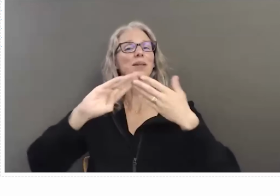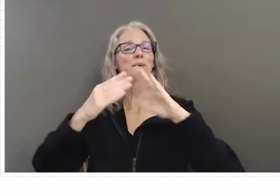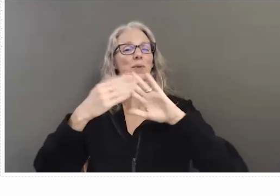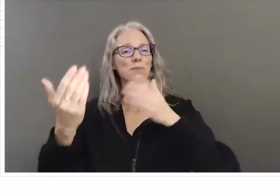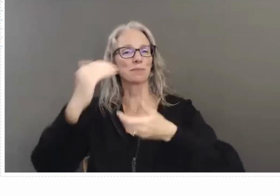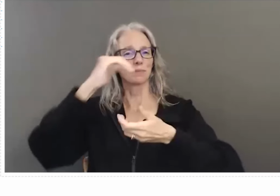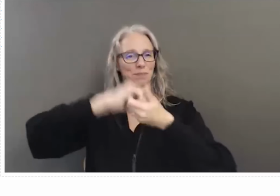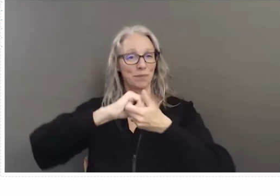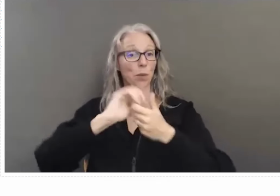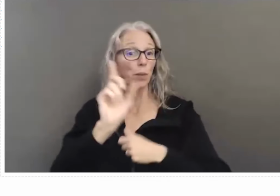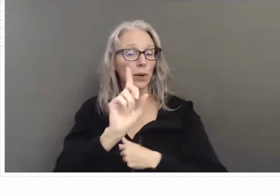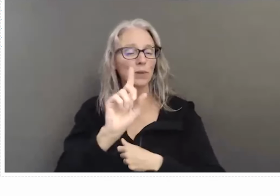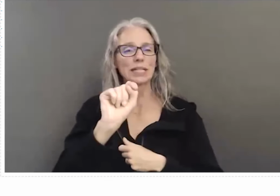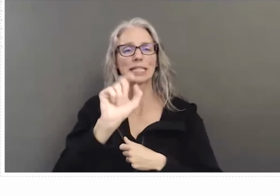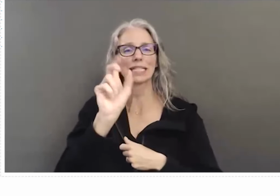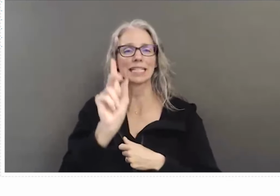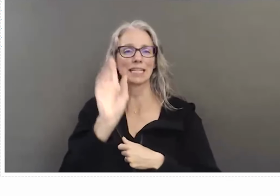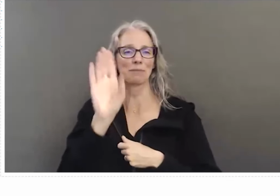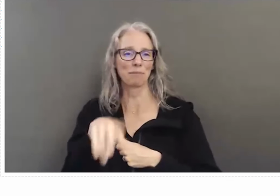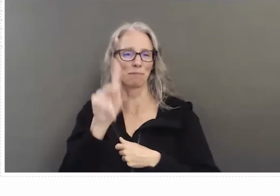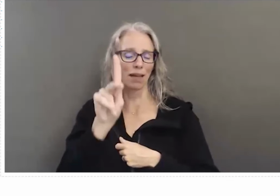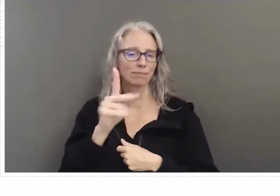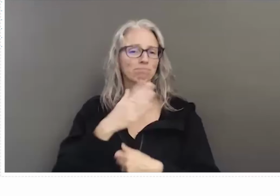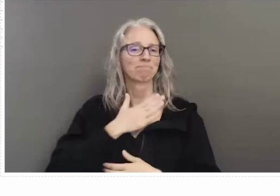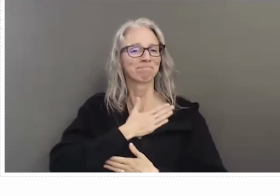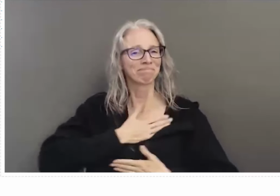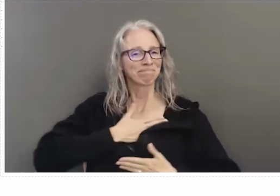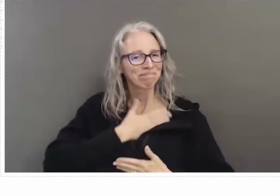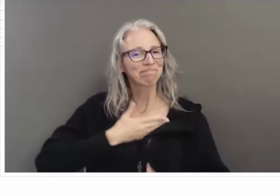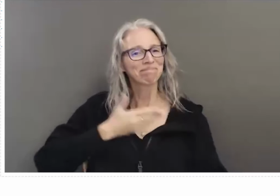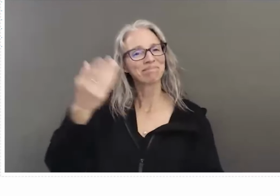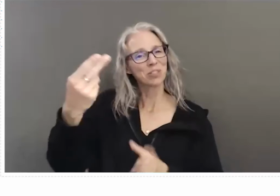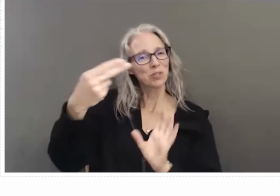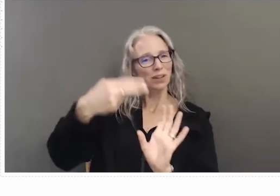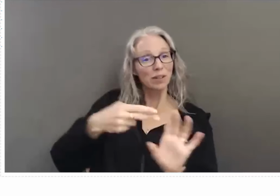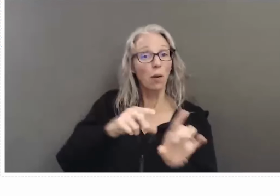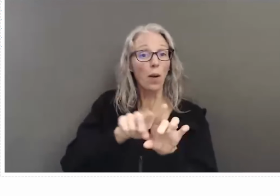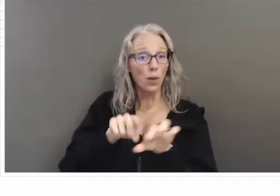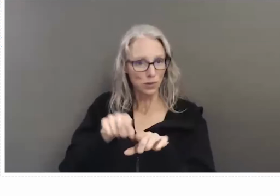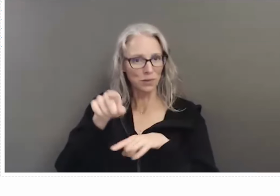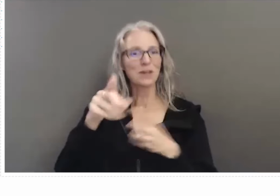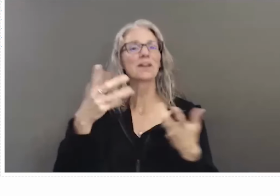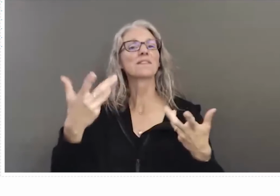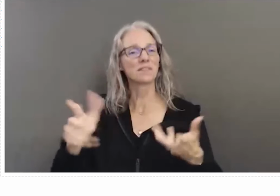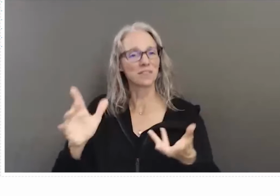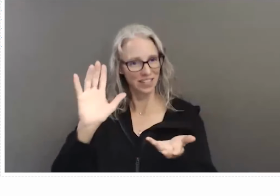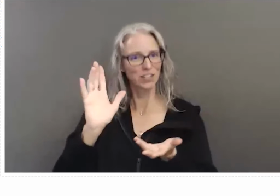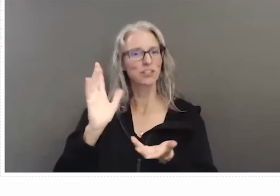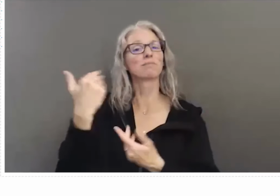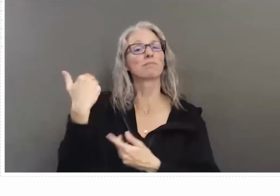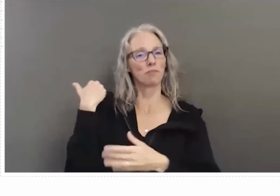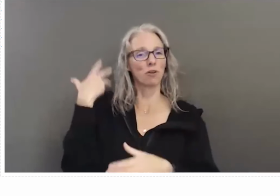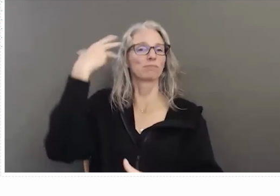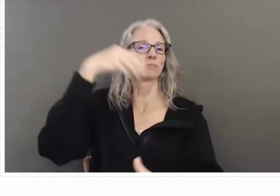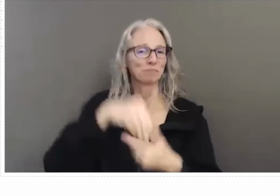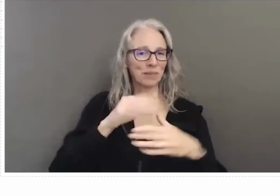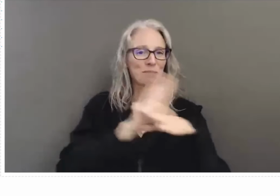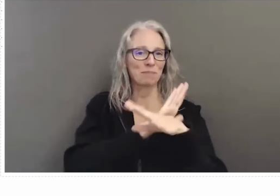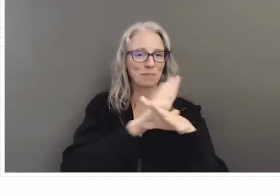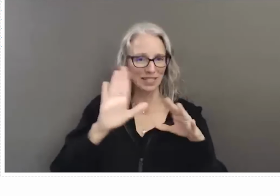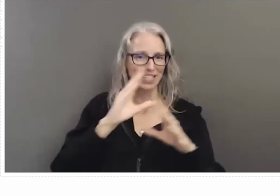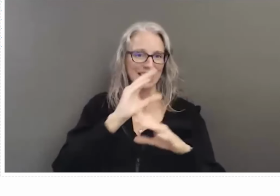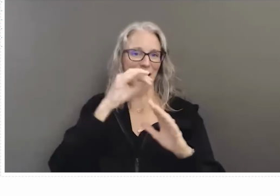Group. It's a real pleasure to have Alicia join us, as she's also an alumnus of Business and Arts, working with us from